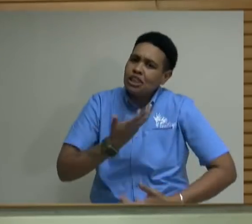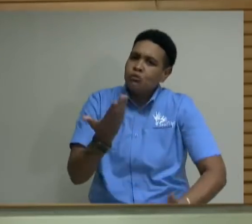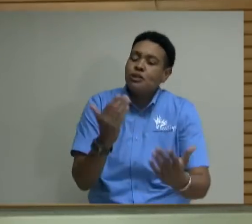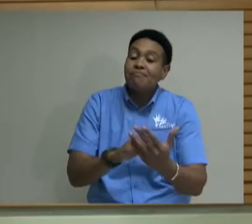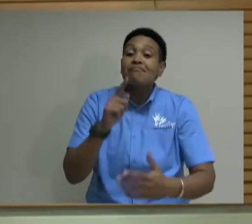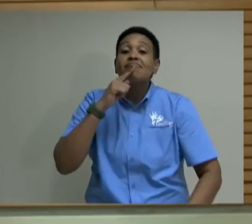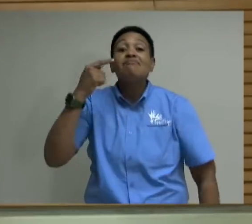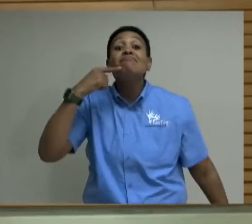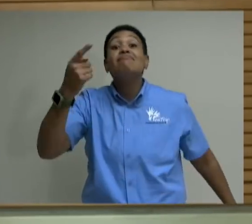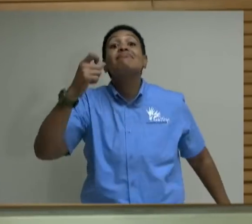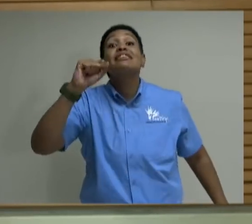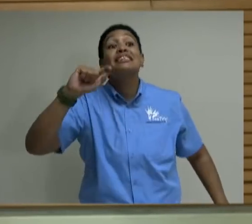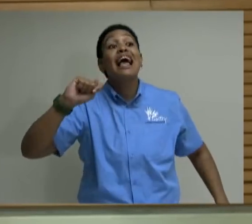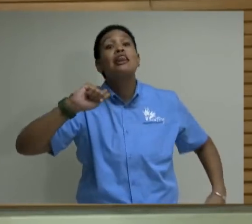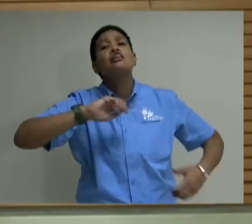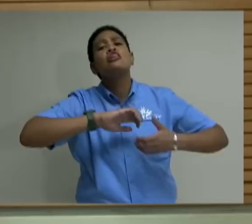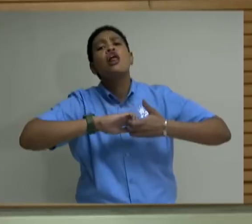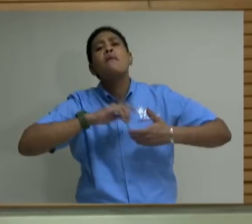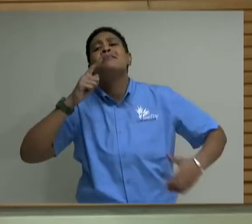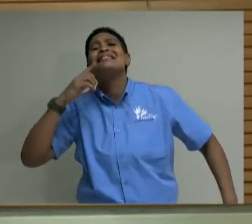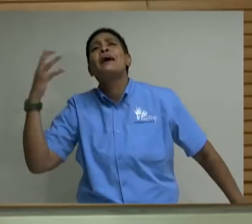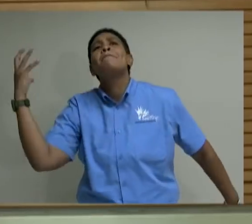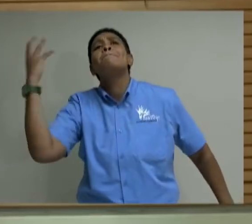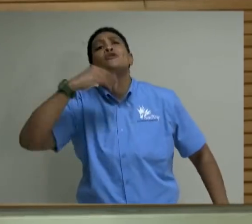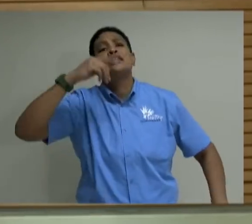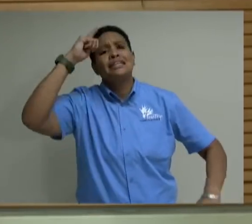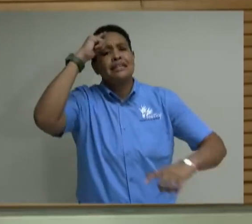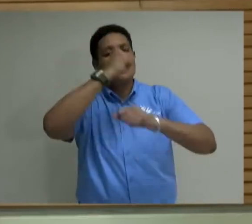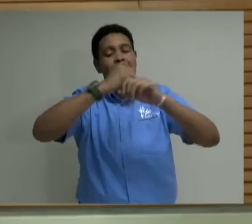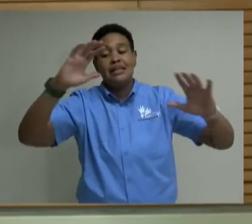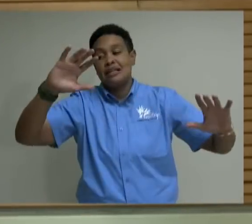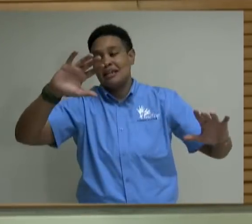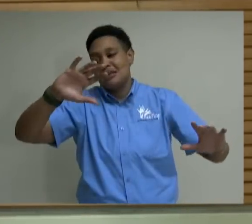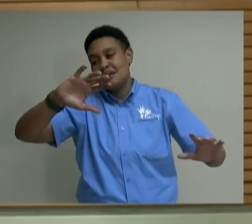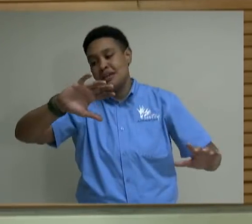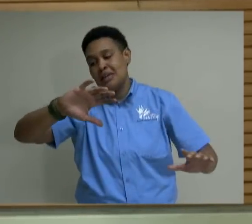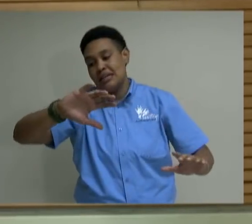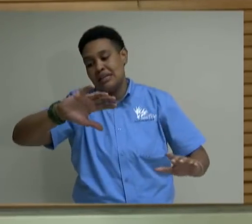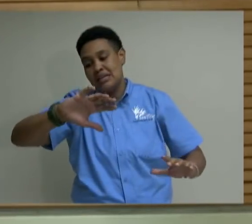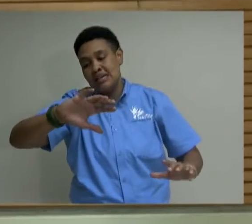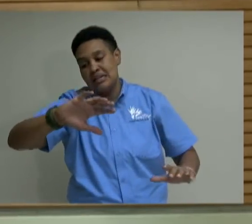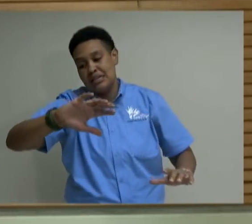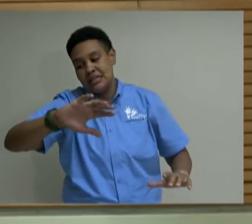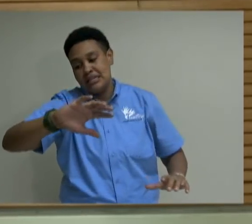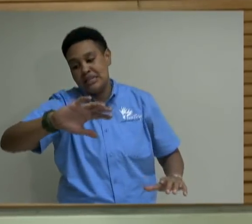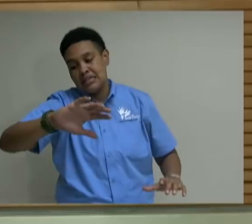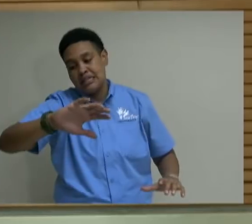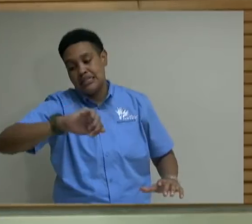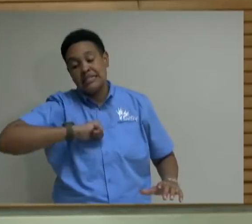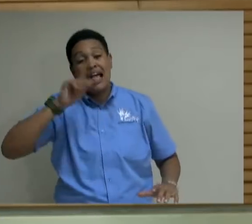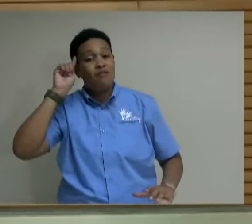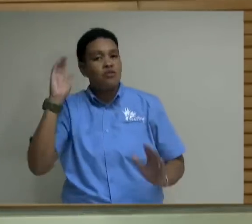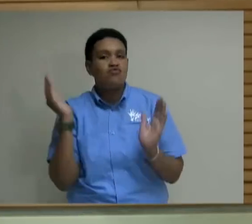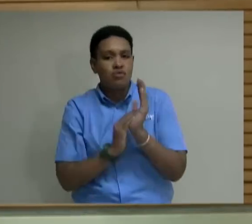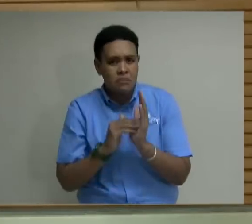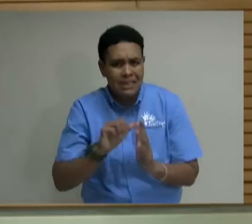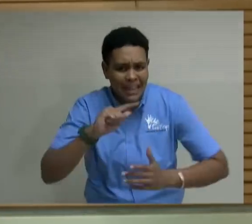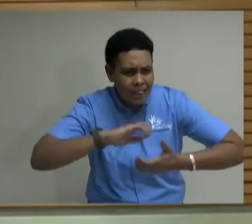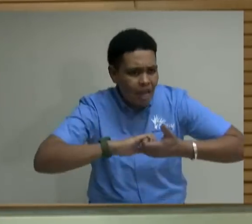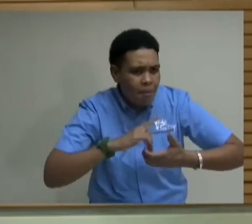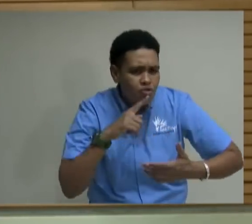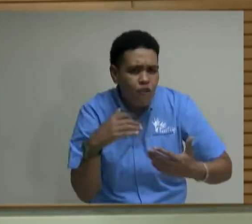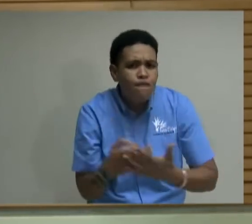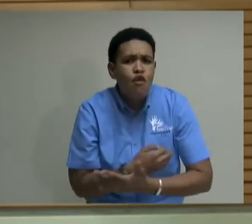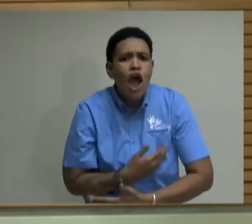St. Thomas is a pretty picture, and I want to echo that. You also said St. Thomas is a breath of fresh air, and I want